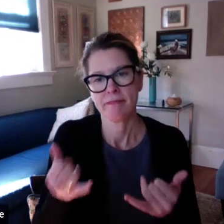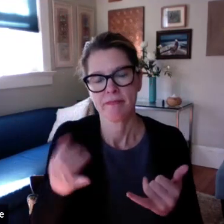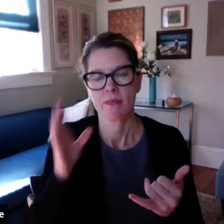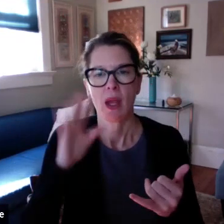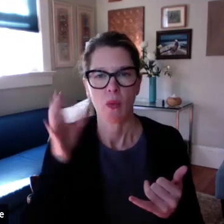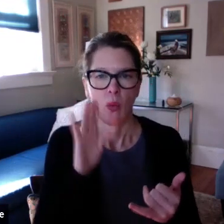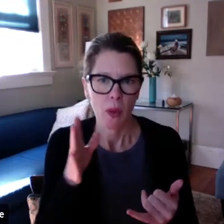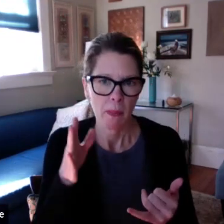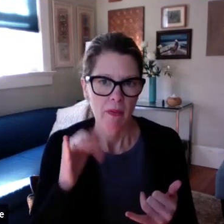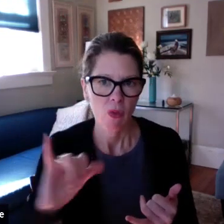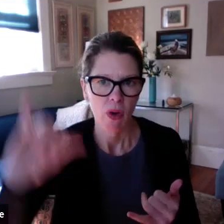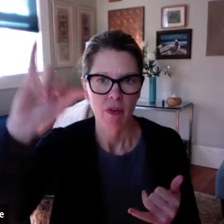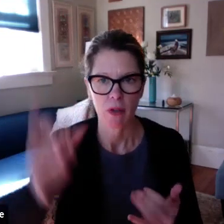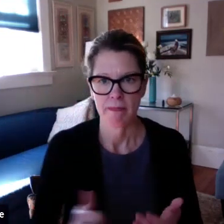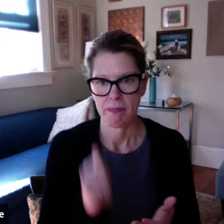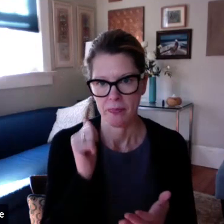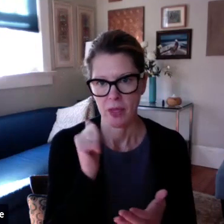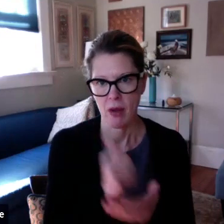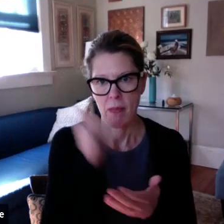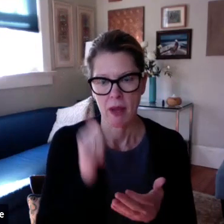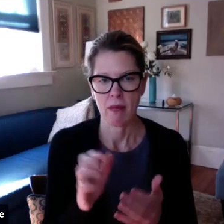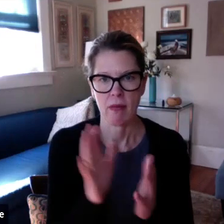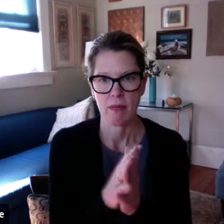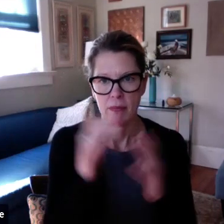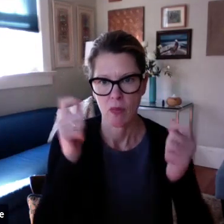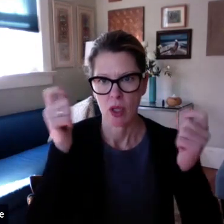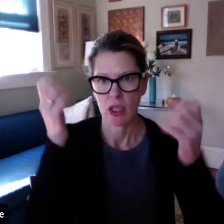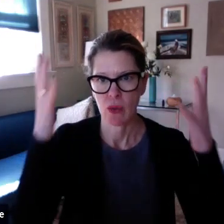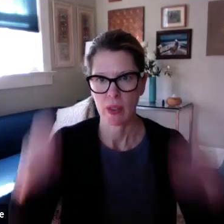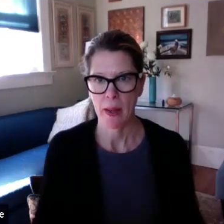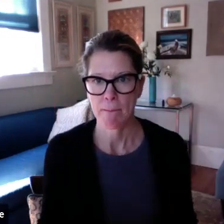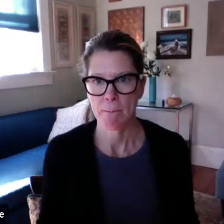forever. Amen. Alleluia.